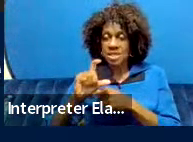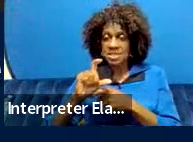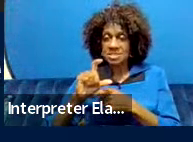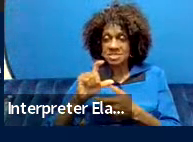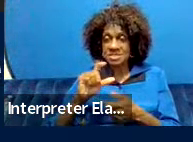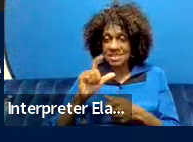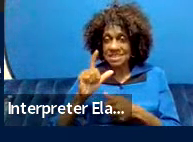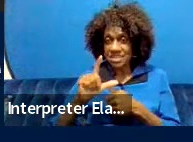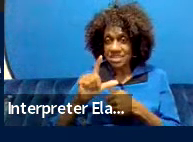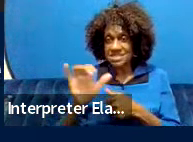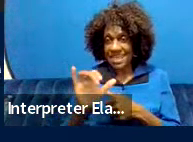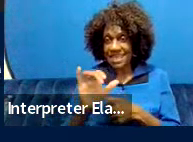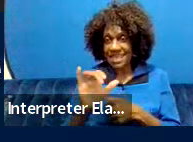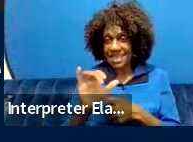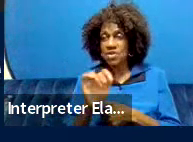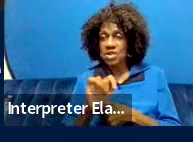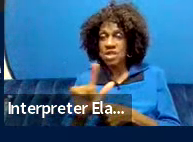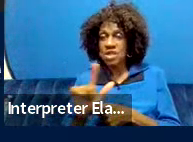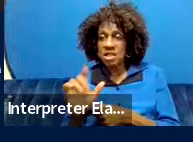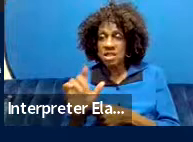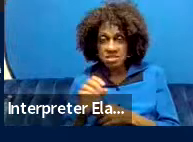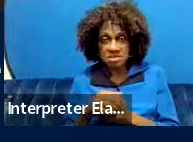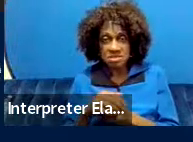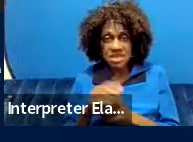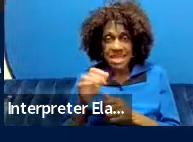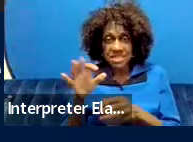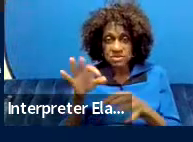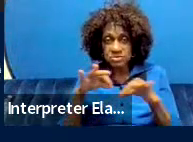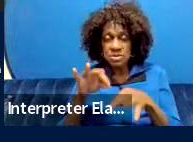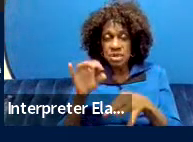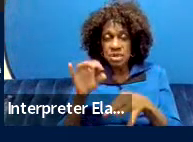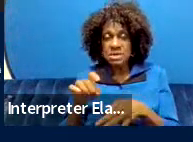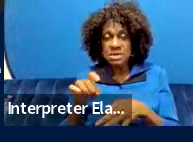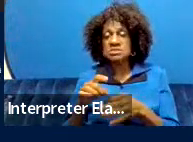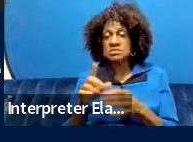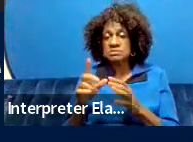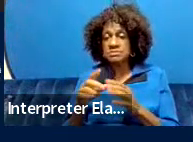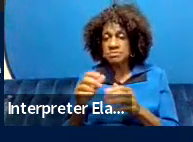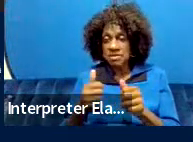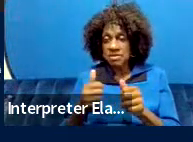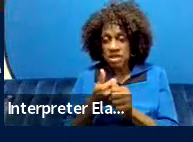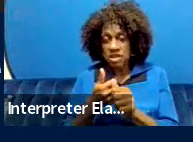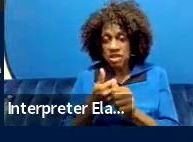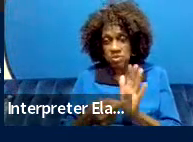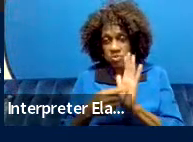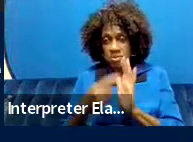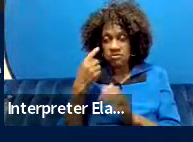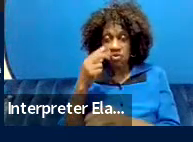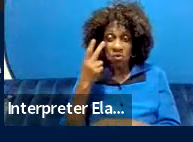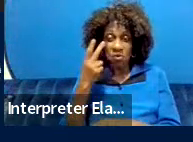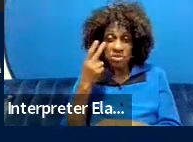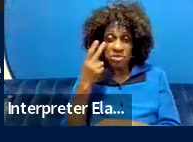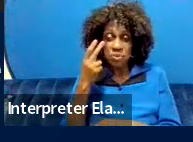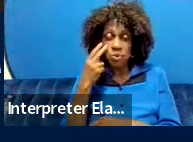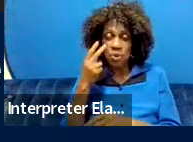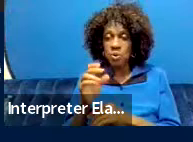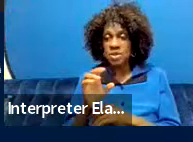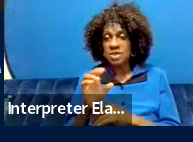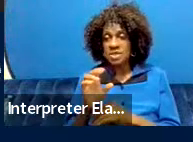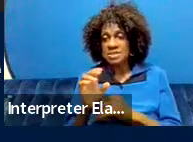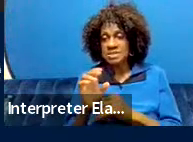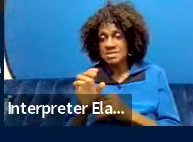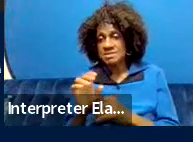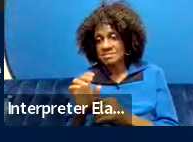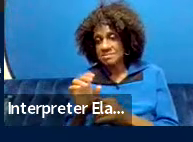Braille, and the descriptor must also comply with the requirements for visual characters. The pictogram